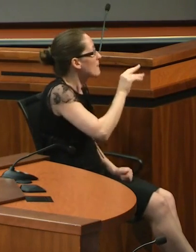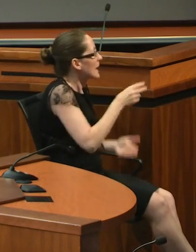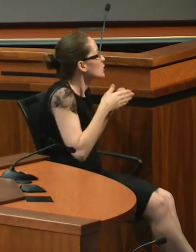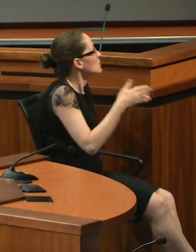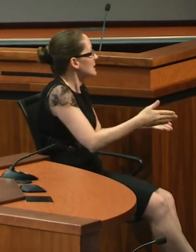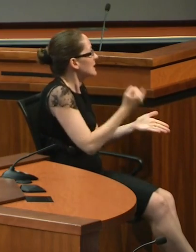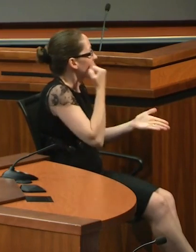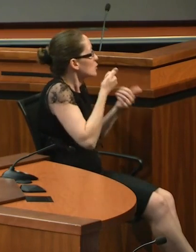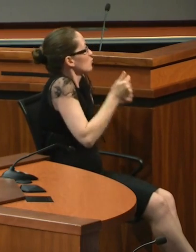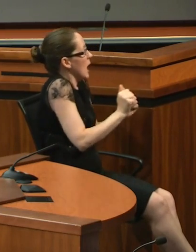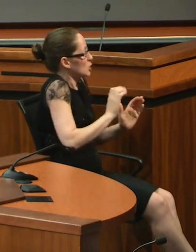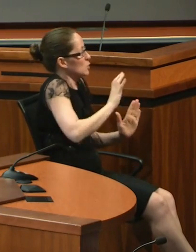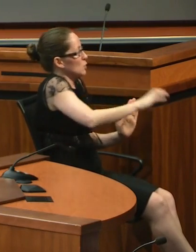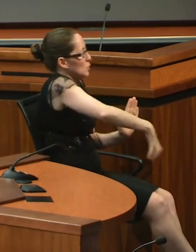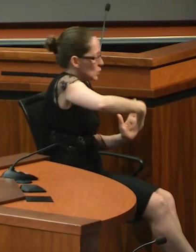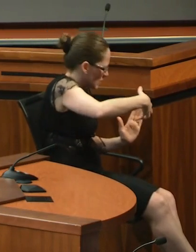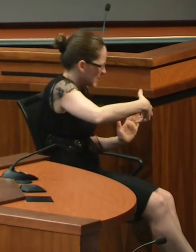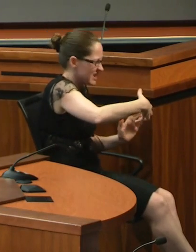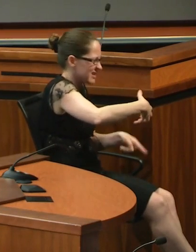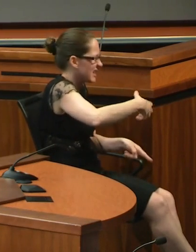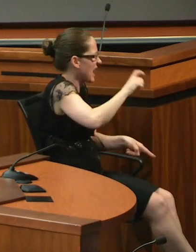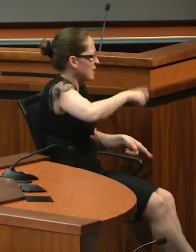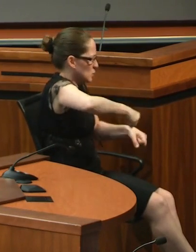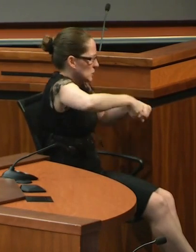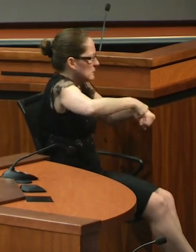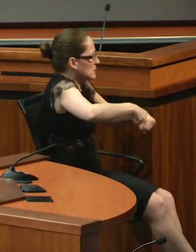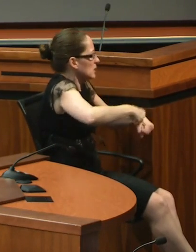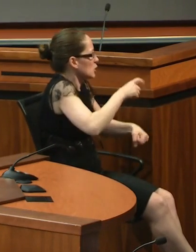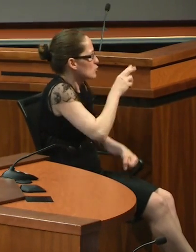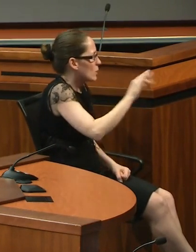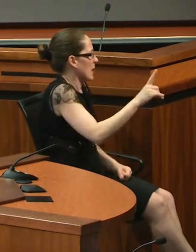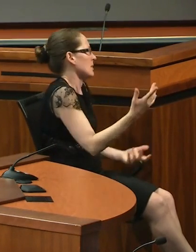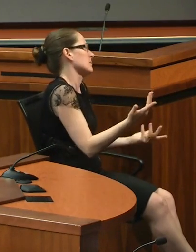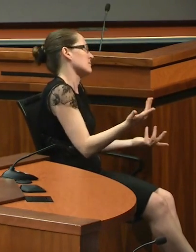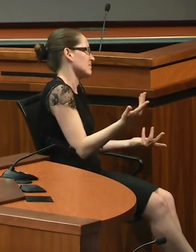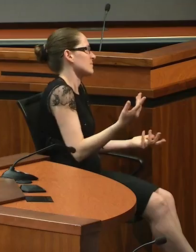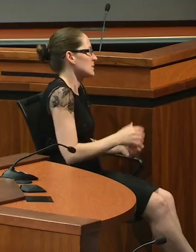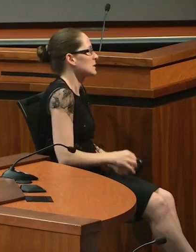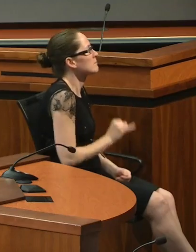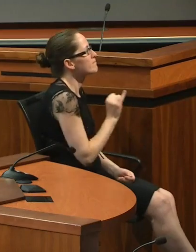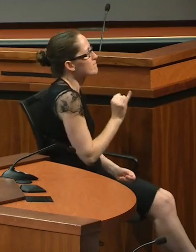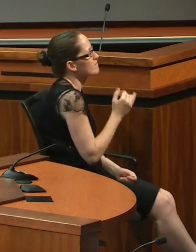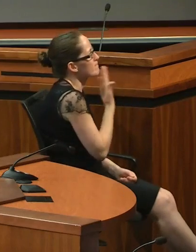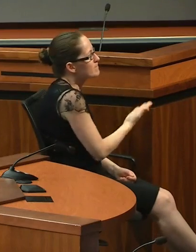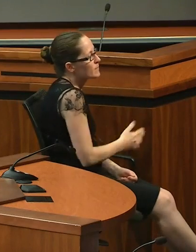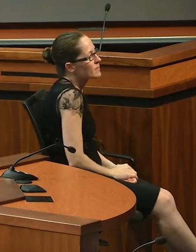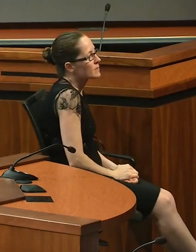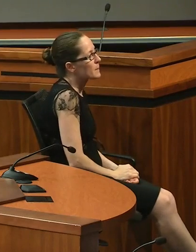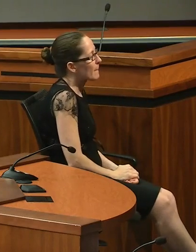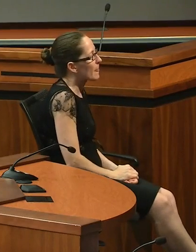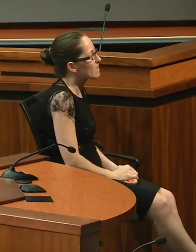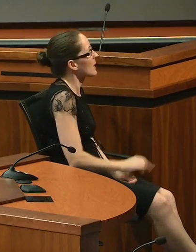so much as drill, and there's a whole suite of things that come with that. So. Thank you. And the second question was,